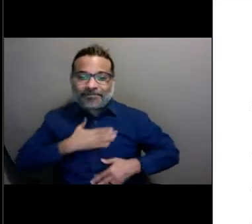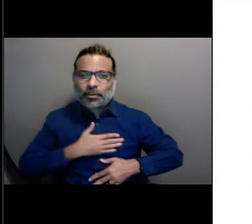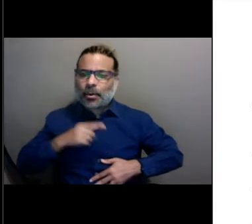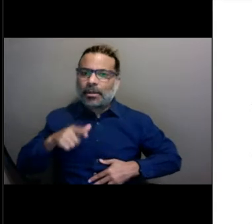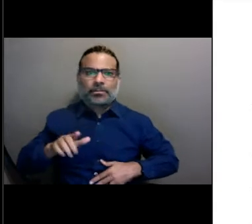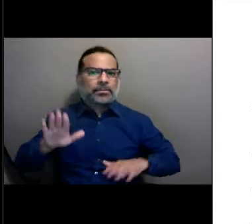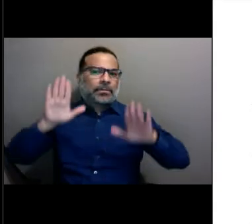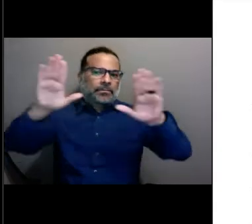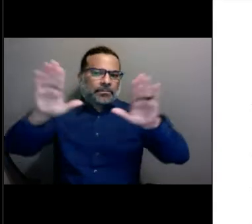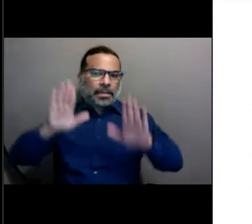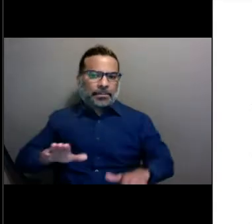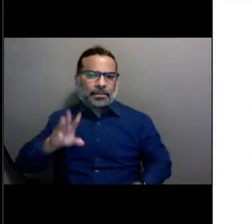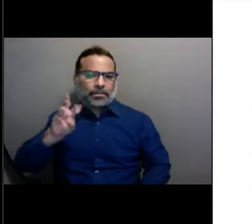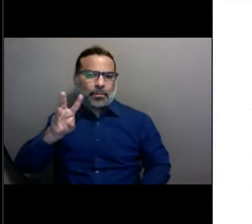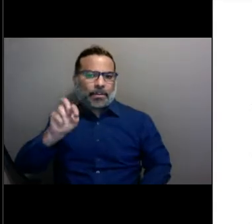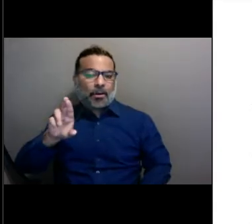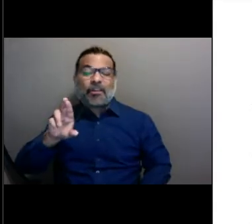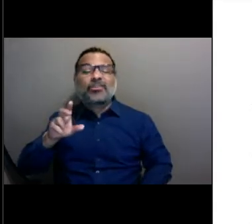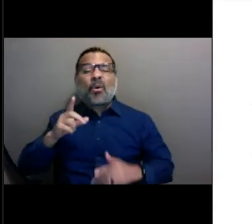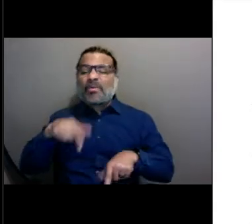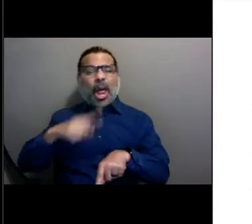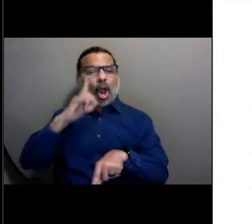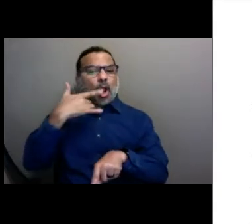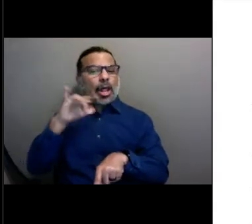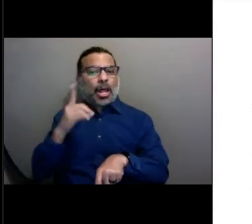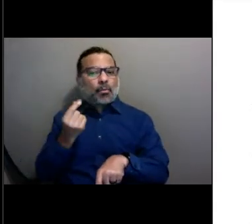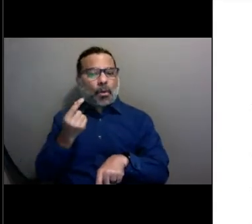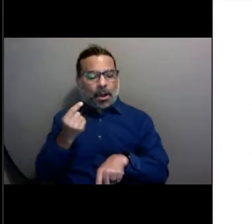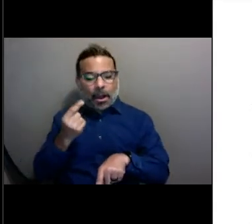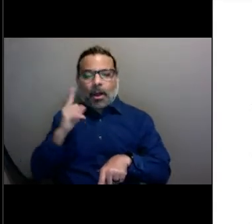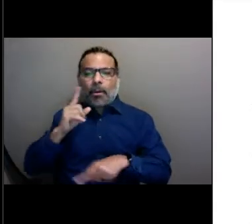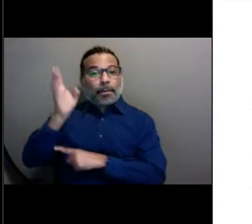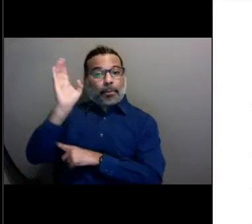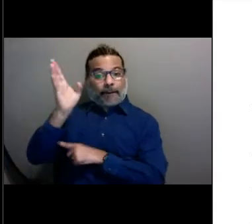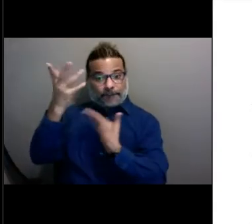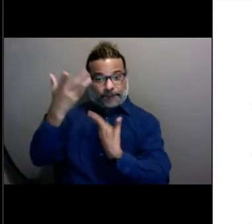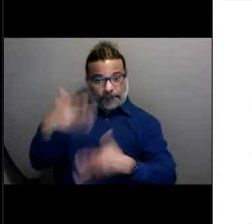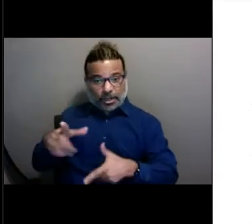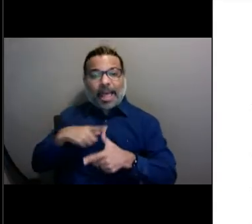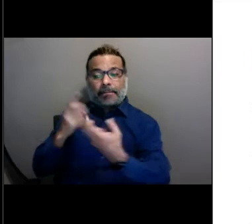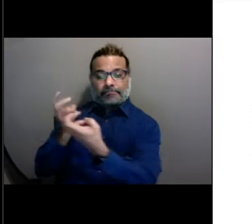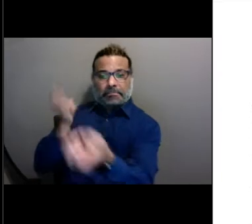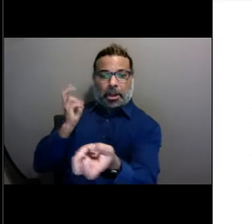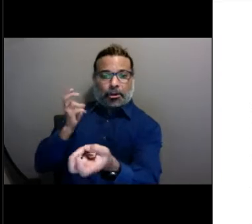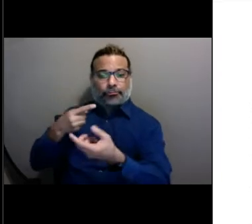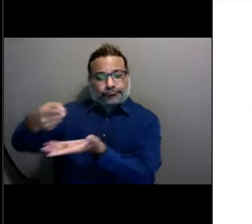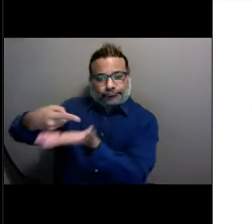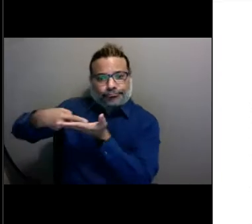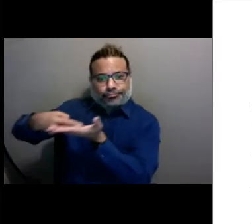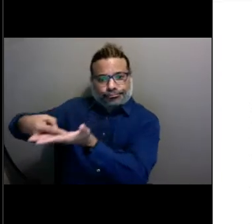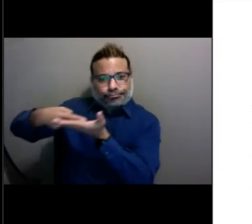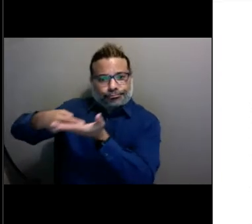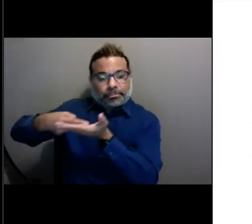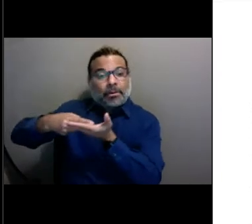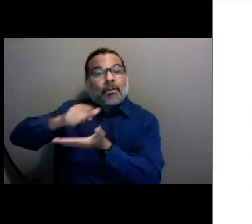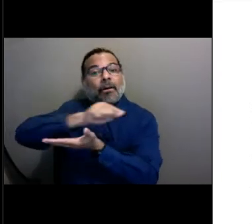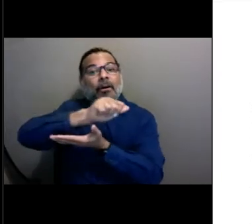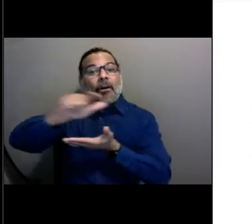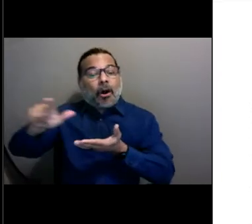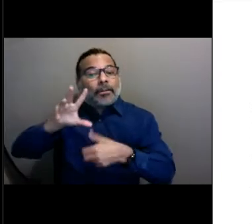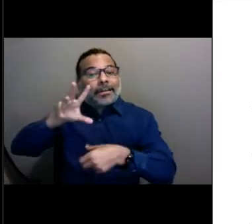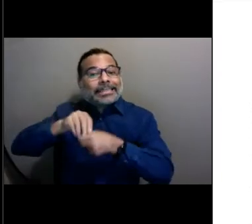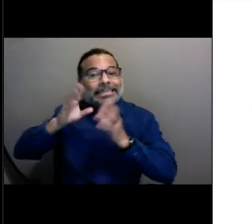webinar. The format for today's meeting is a presentation followed by a panel discussion. All of our attendees are in listen-only